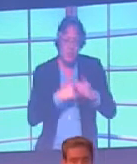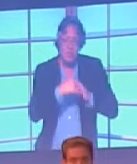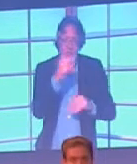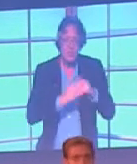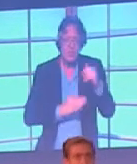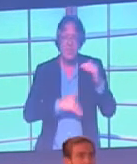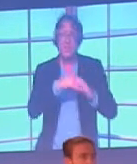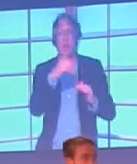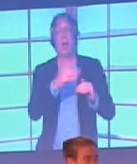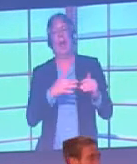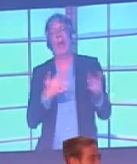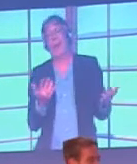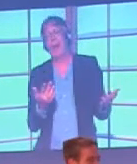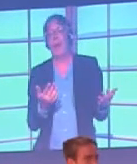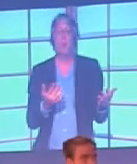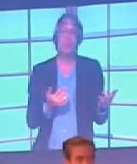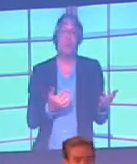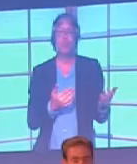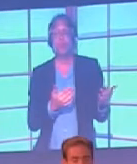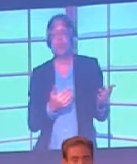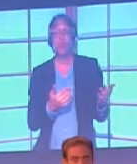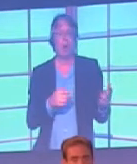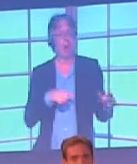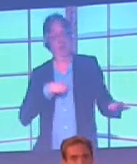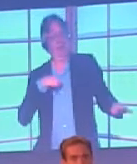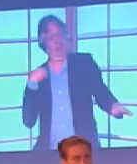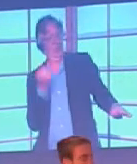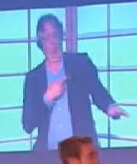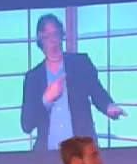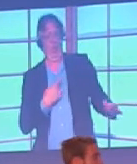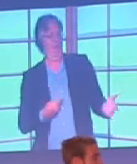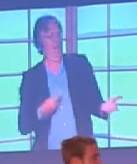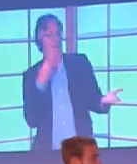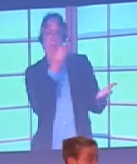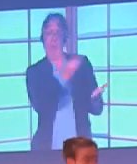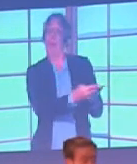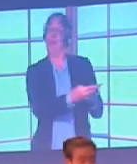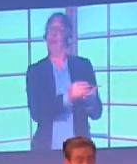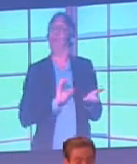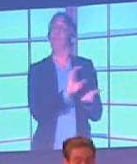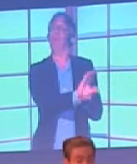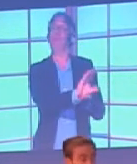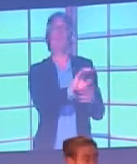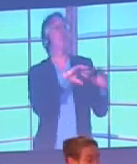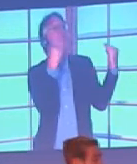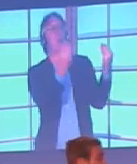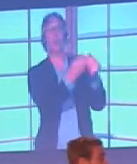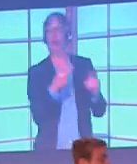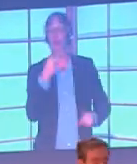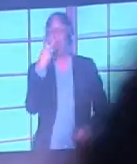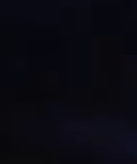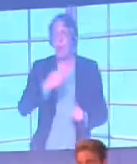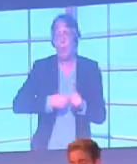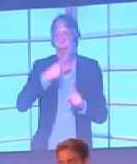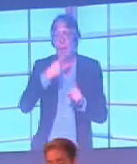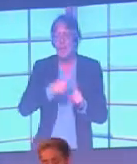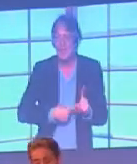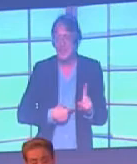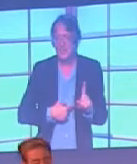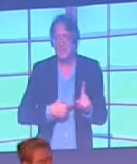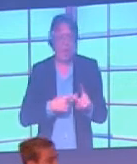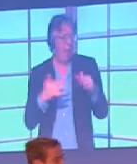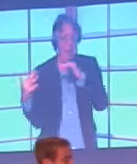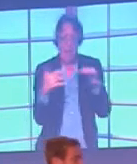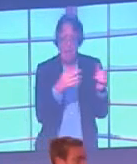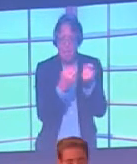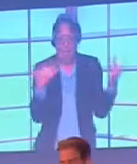scope, coming and renting the stadiums for more or less 2 months or a few games is a challenge. However,